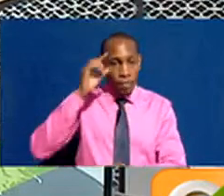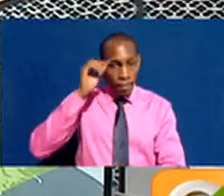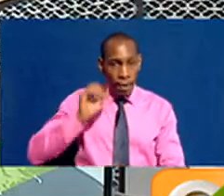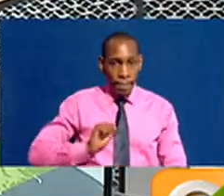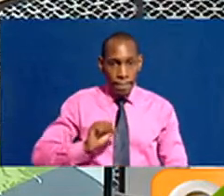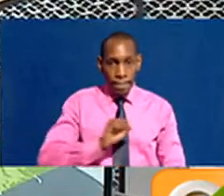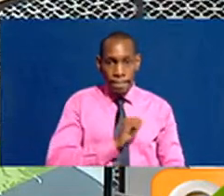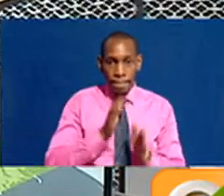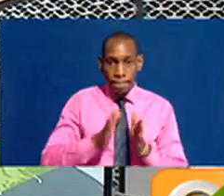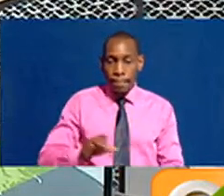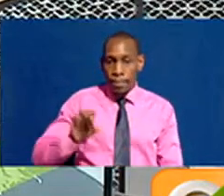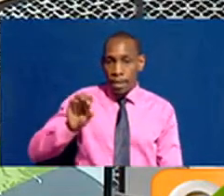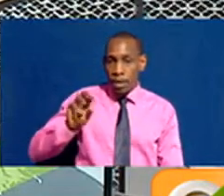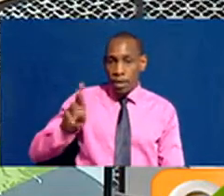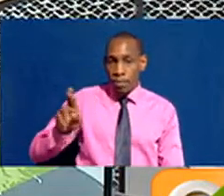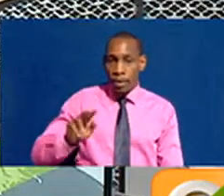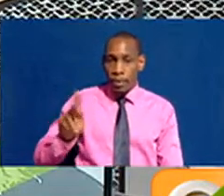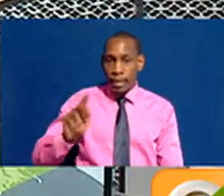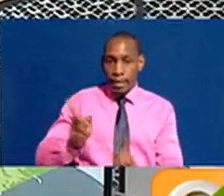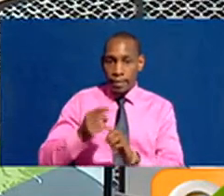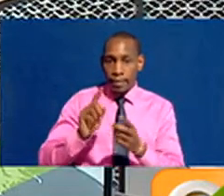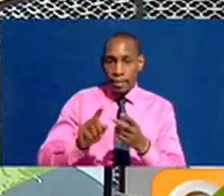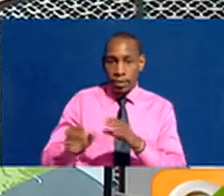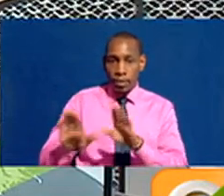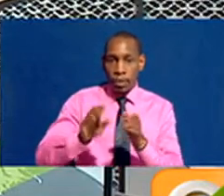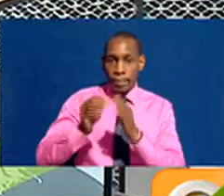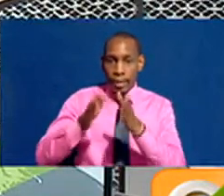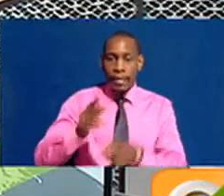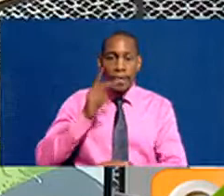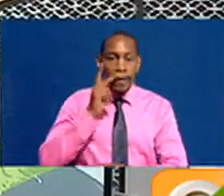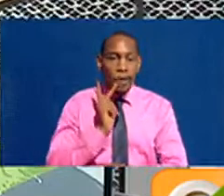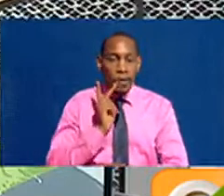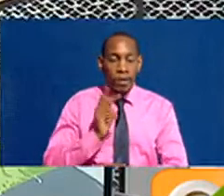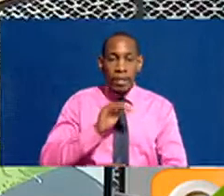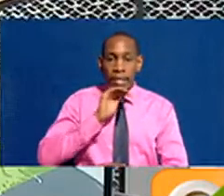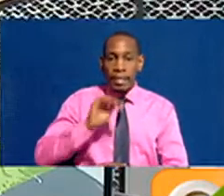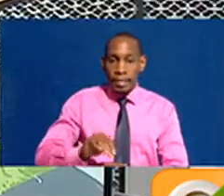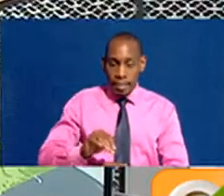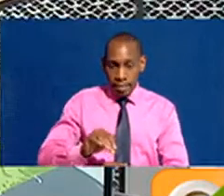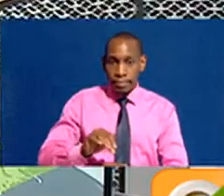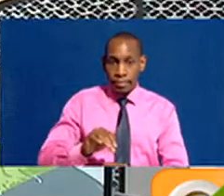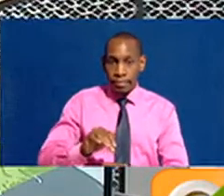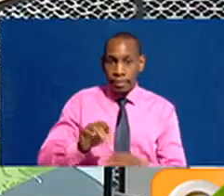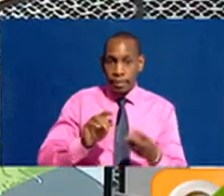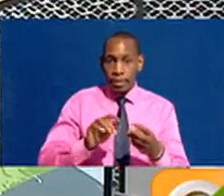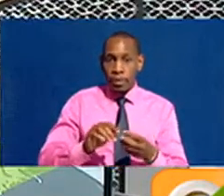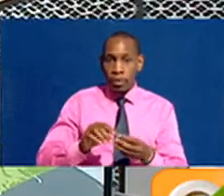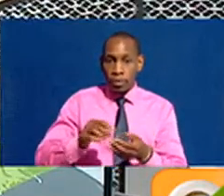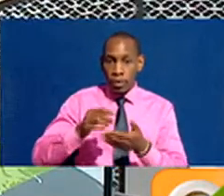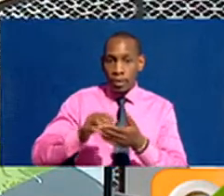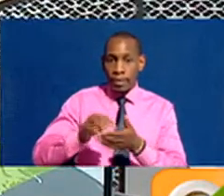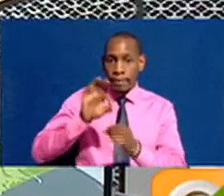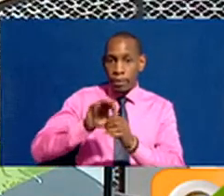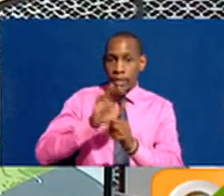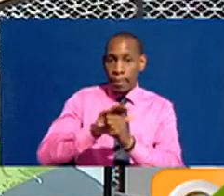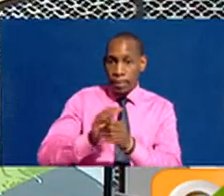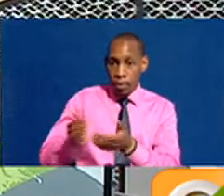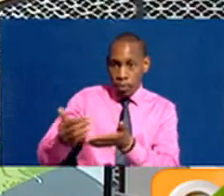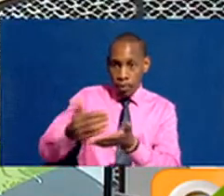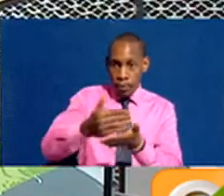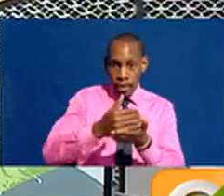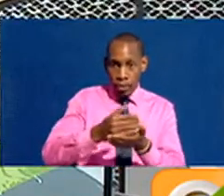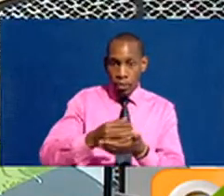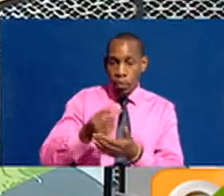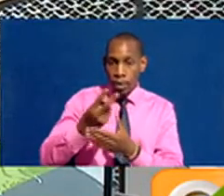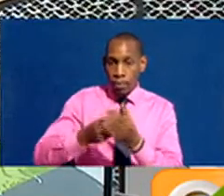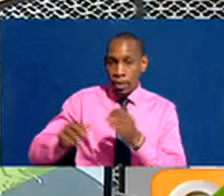Senator Hassan Ouma of Kenya Kwanza and Wiper leader Kalonzo Musyoka's son Kennedy Kalonzo received the highest number of votes in the